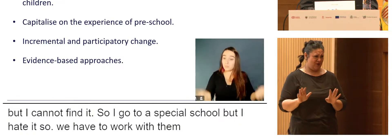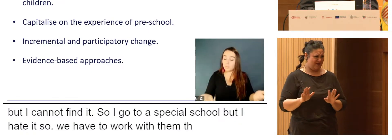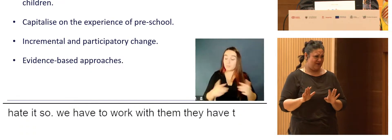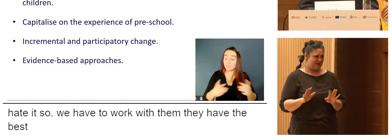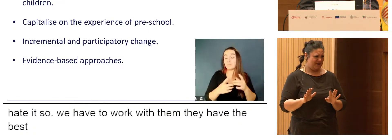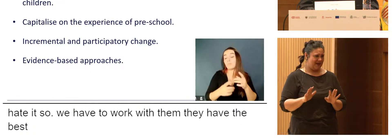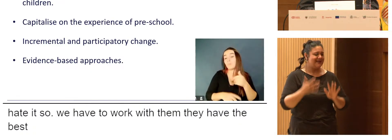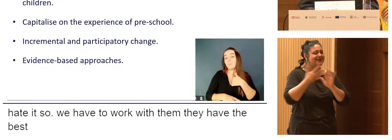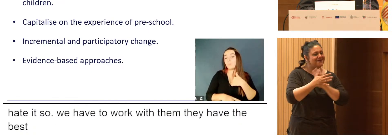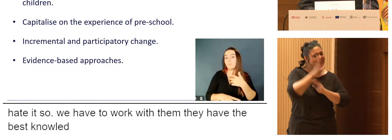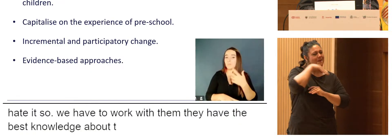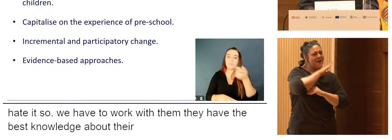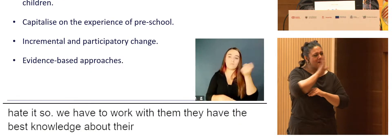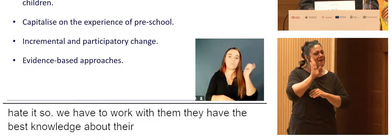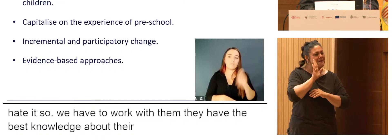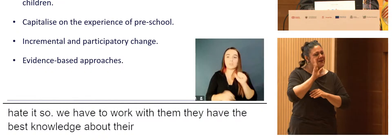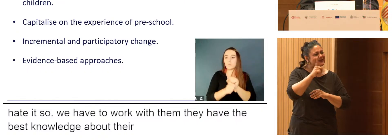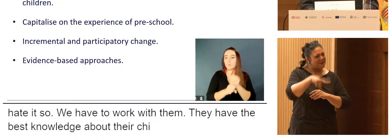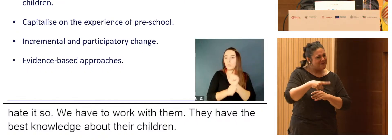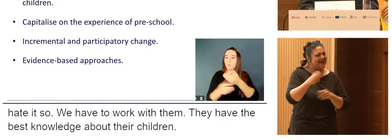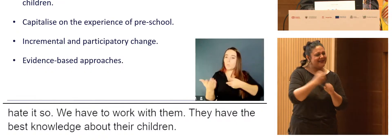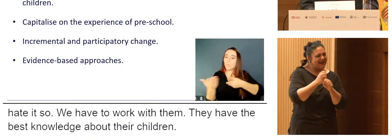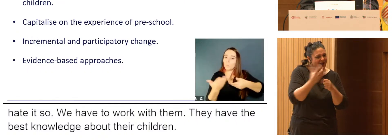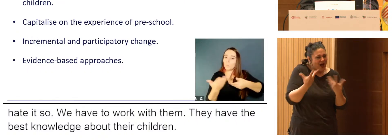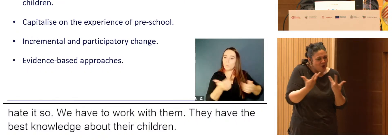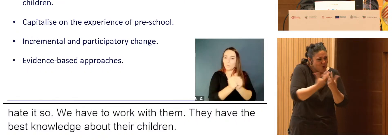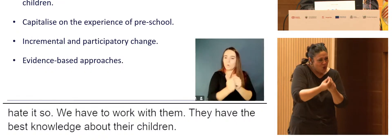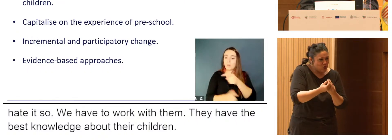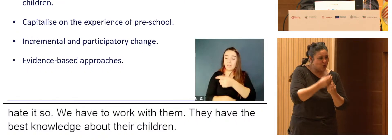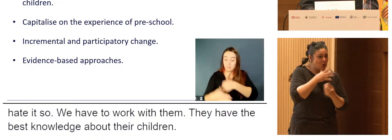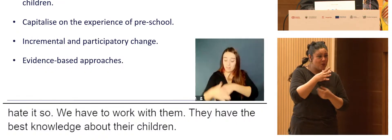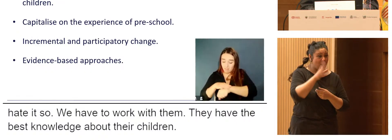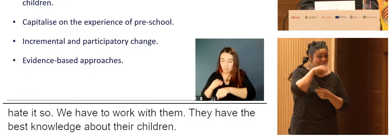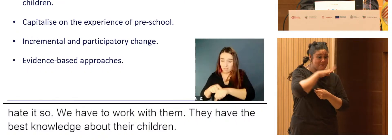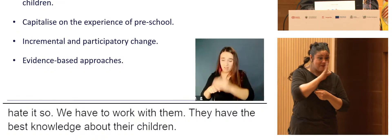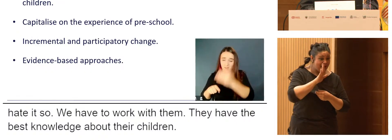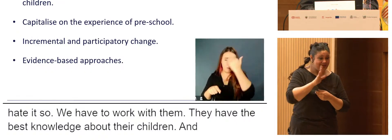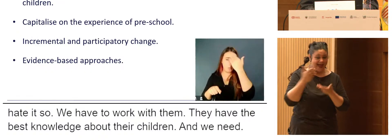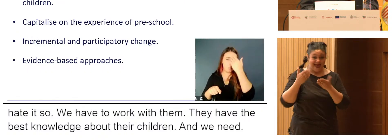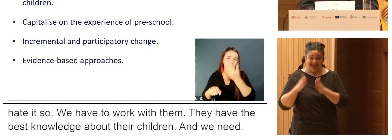knowledge about their children. And we need